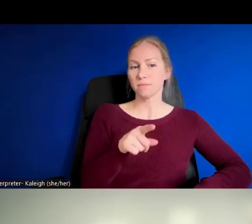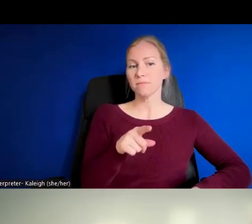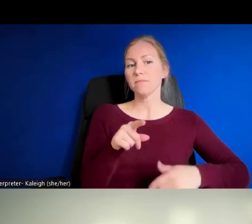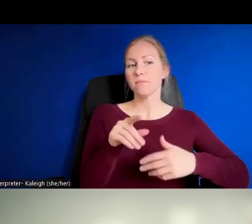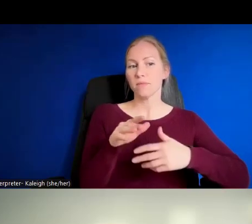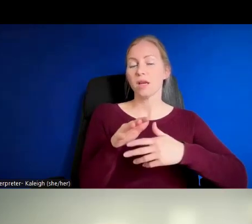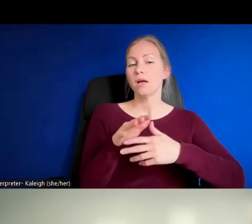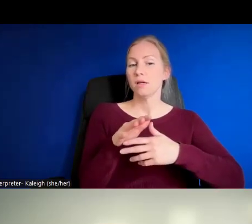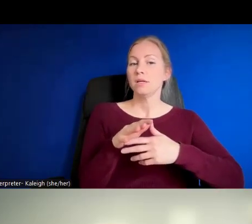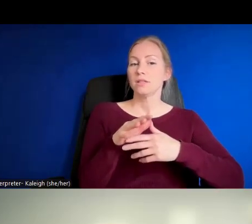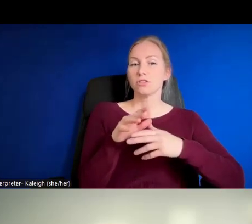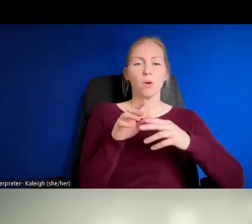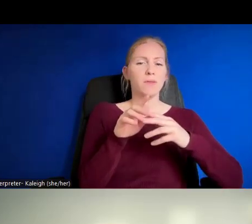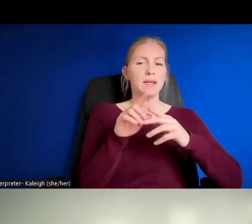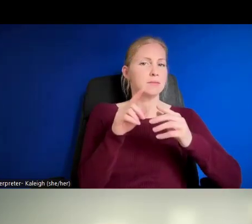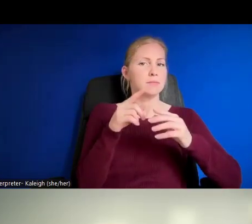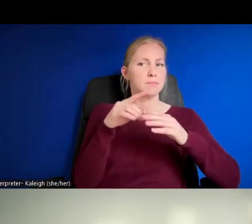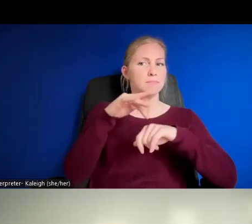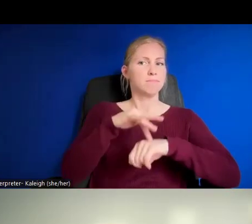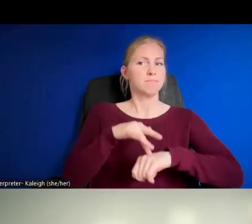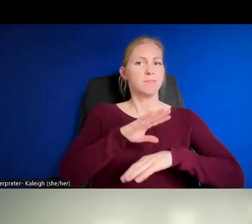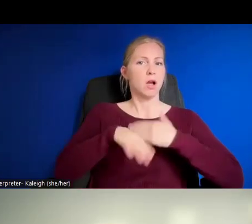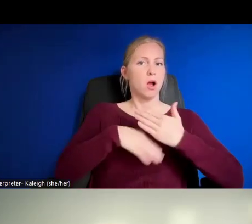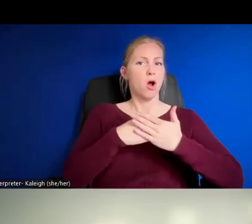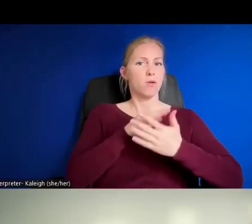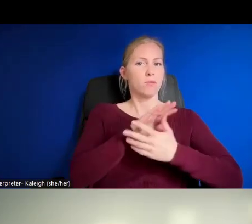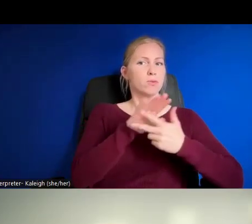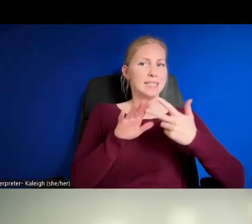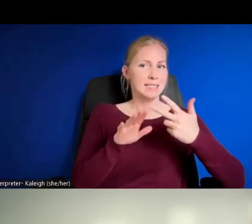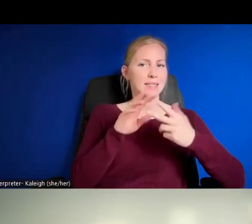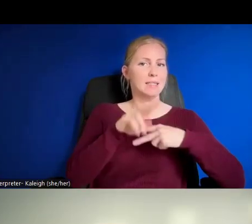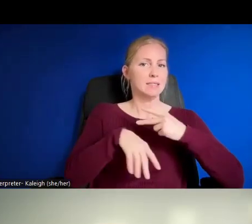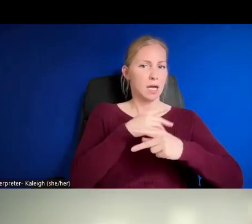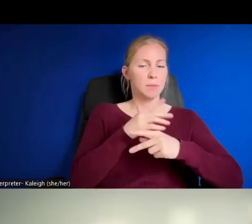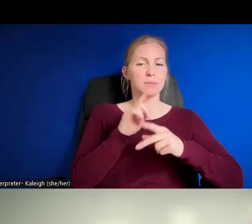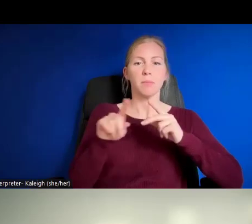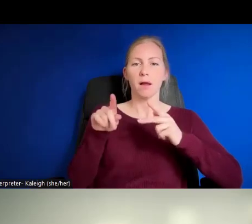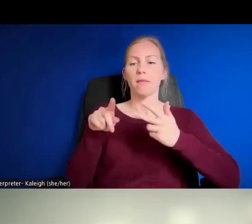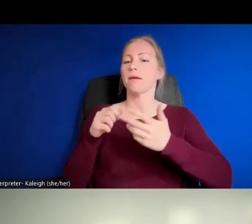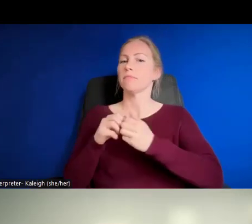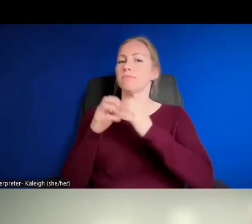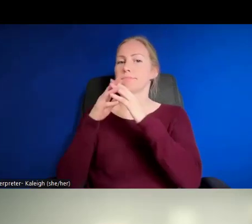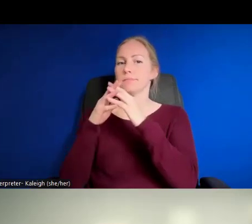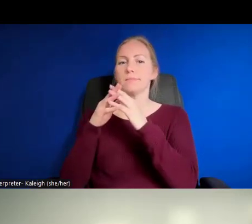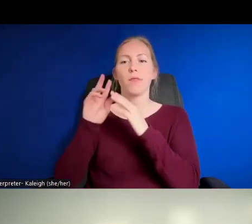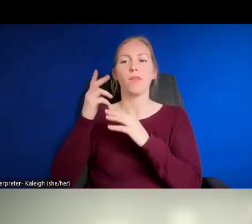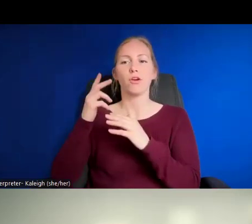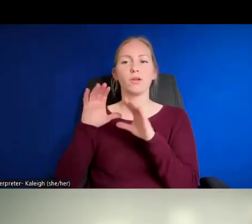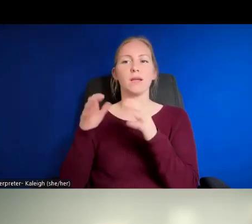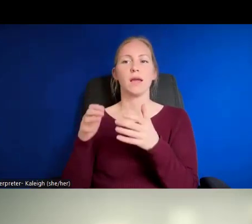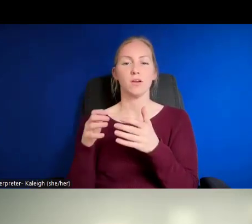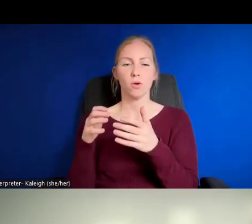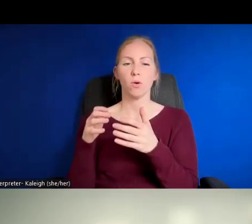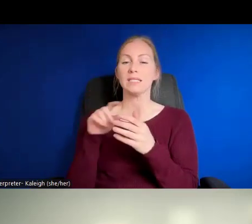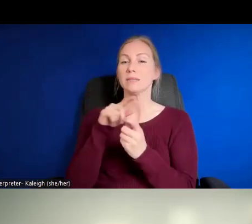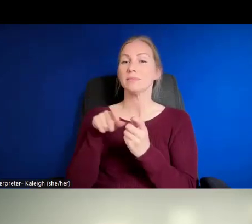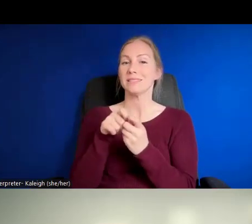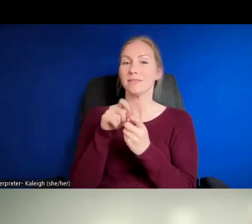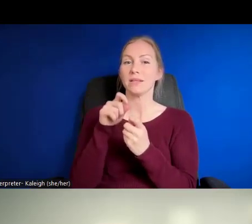three types, but create the third category, particularly in the Rogers